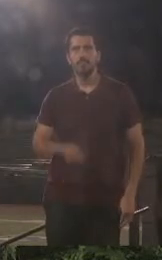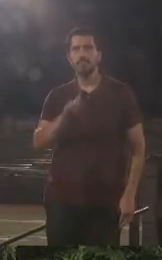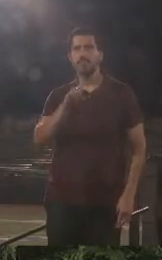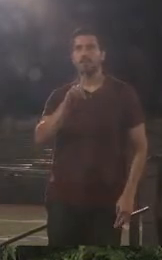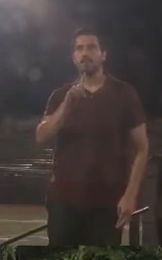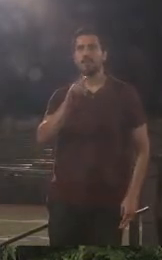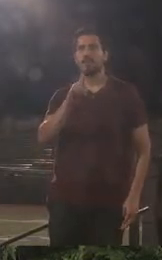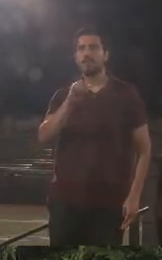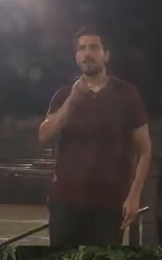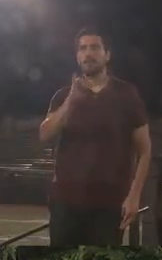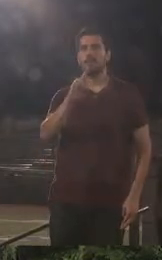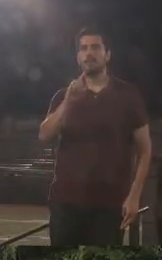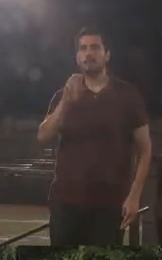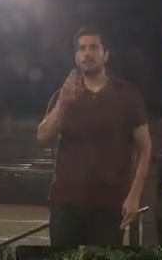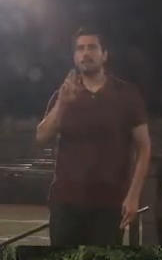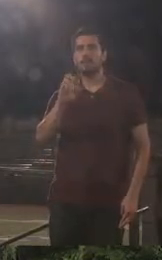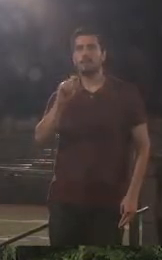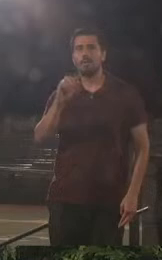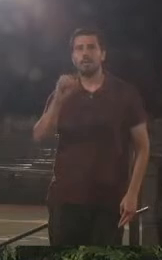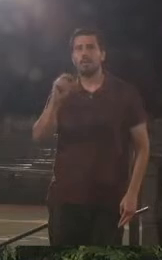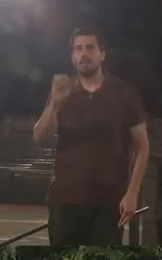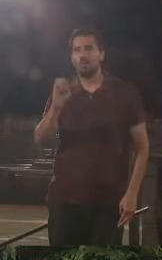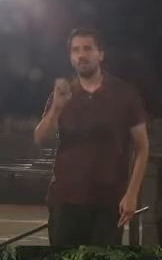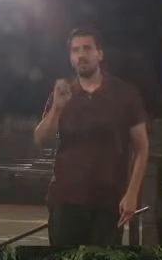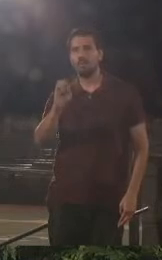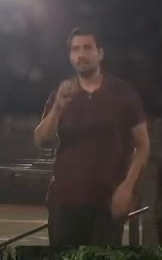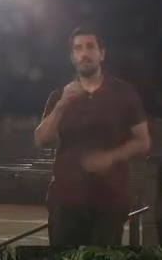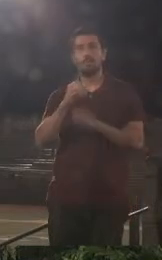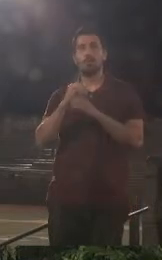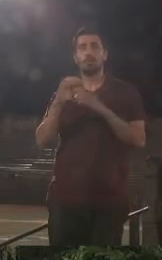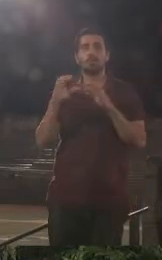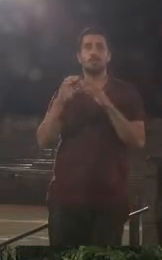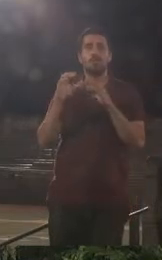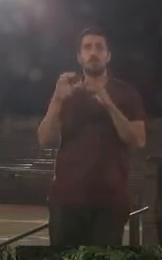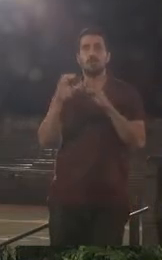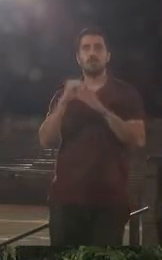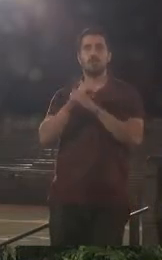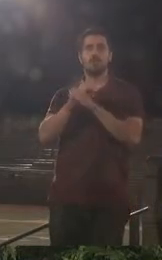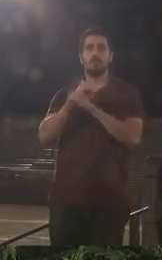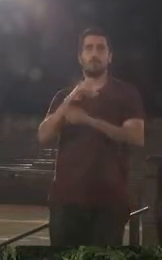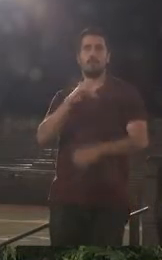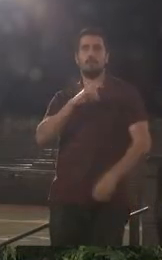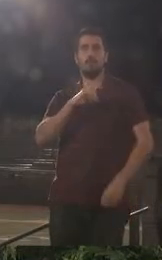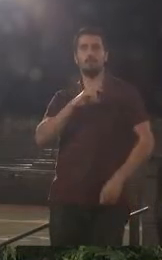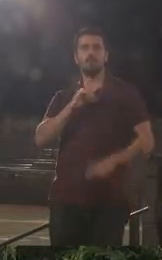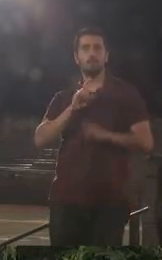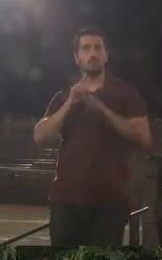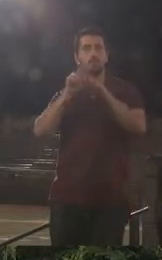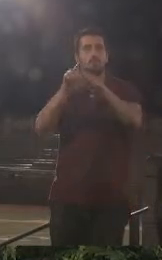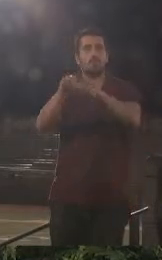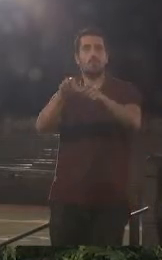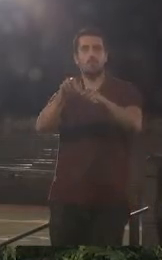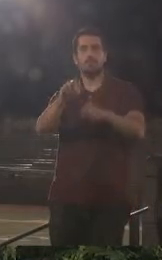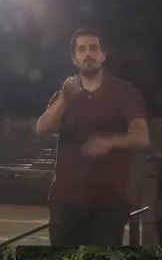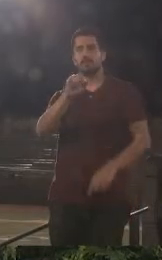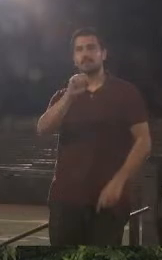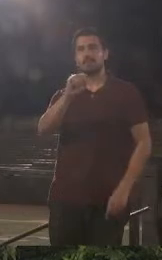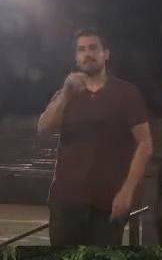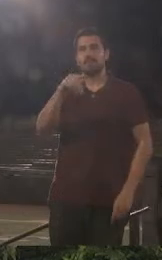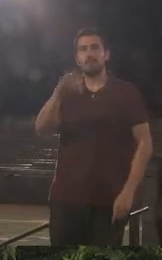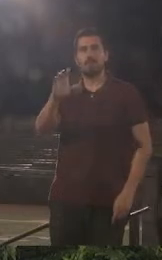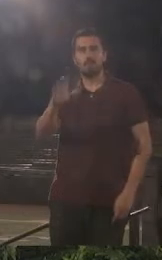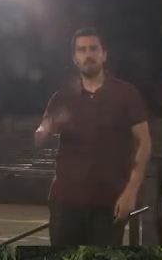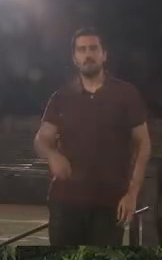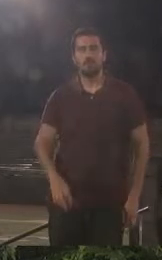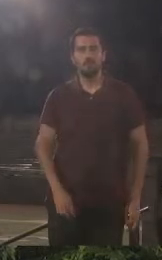David Ray Rincon earned a certification as a security officer and will be attending St. Philip's